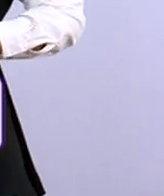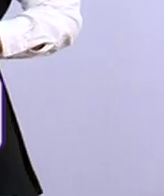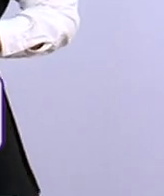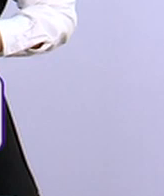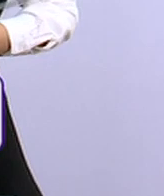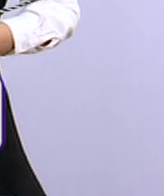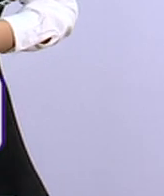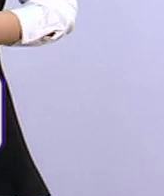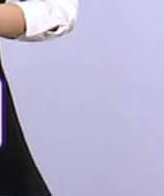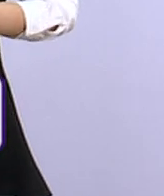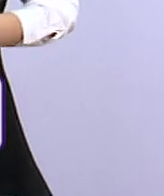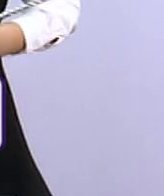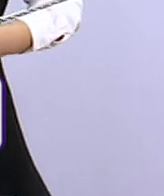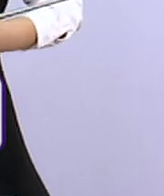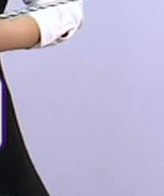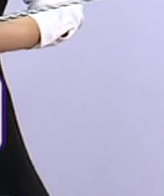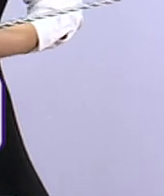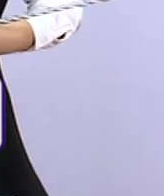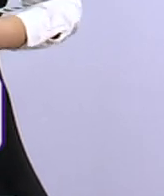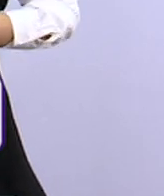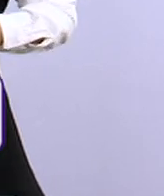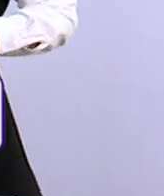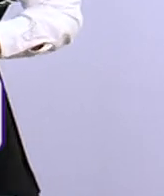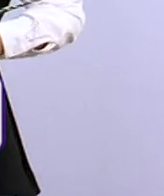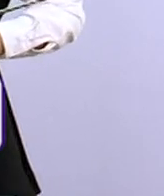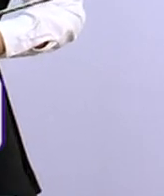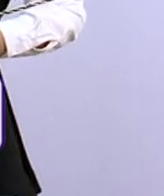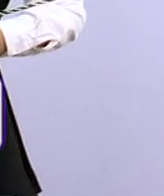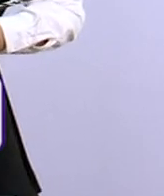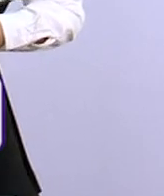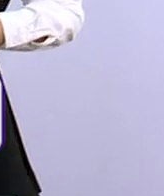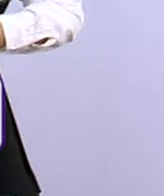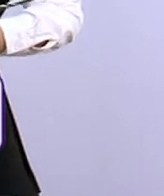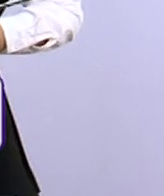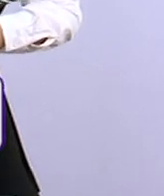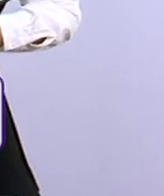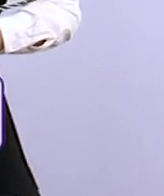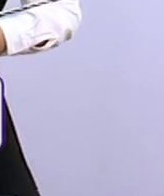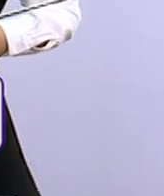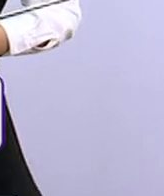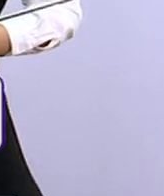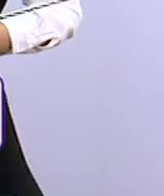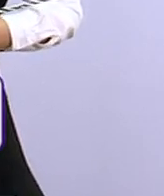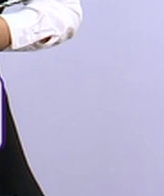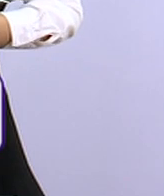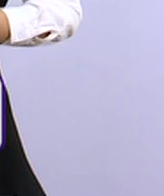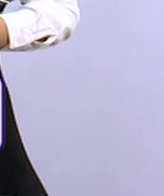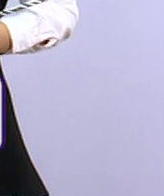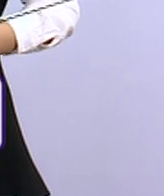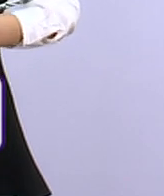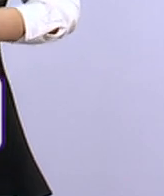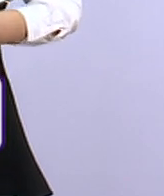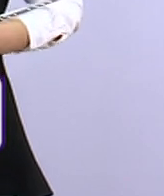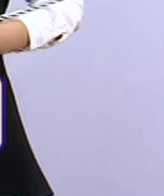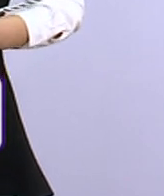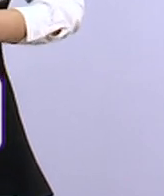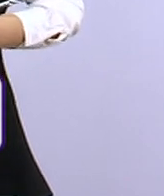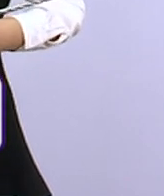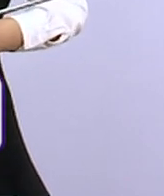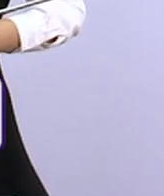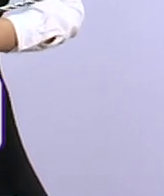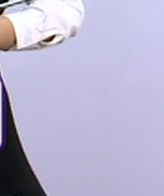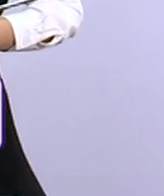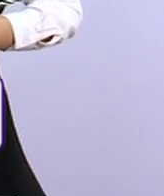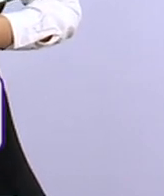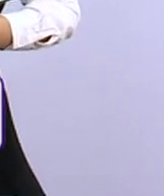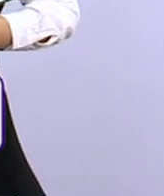the correct answer is mouth. Number four, we walk with